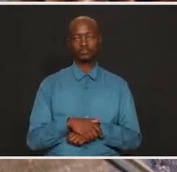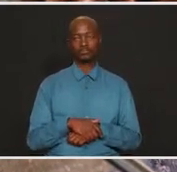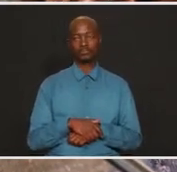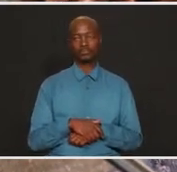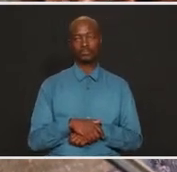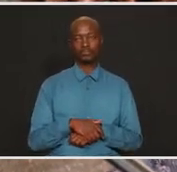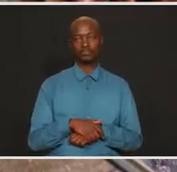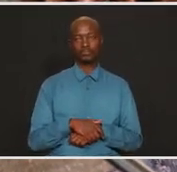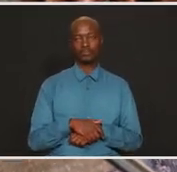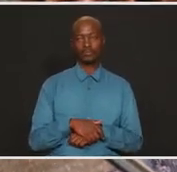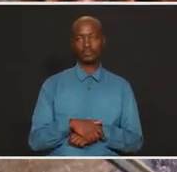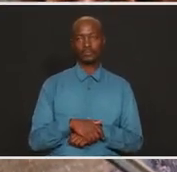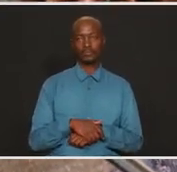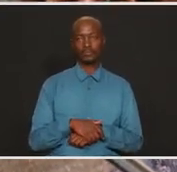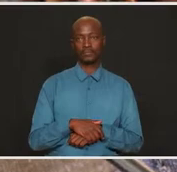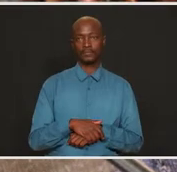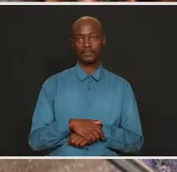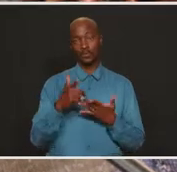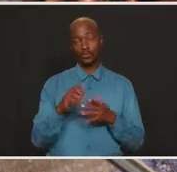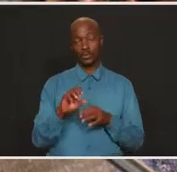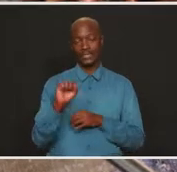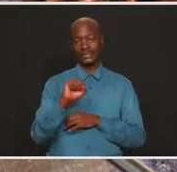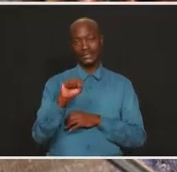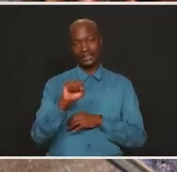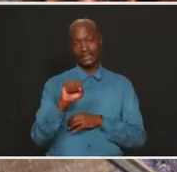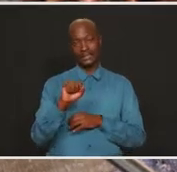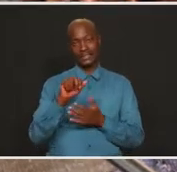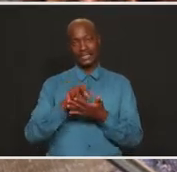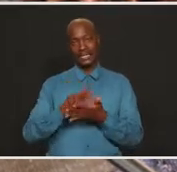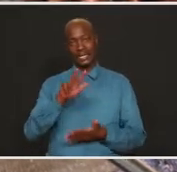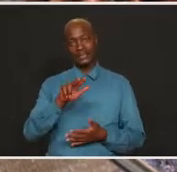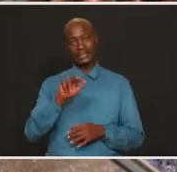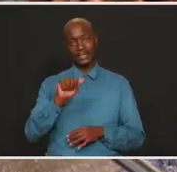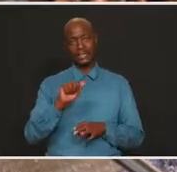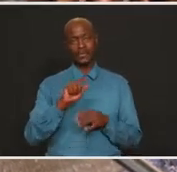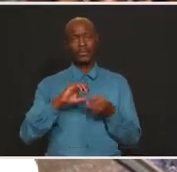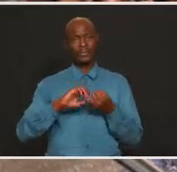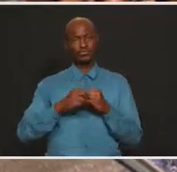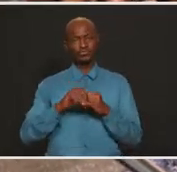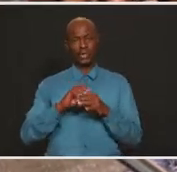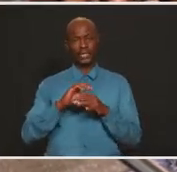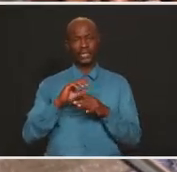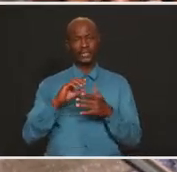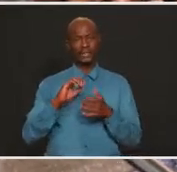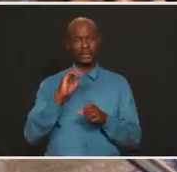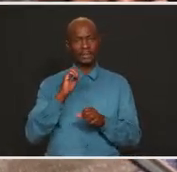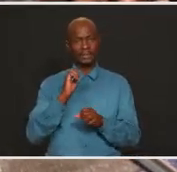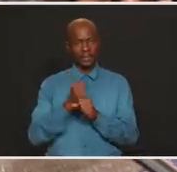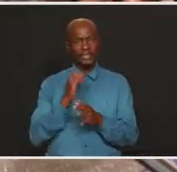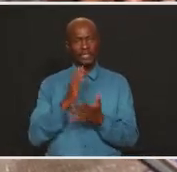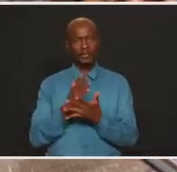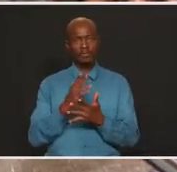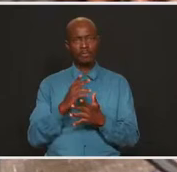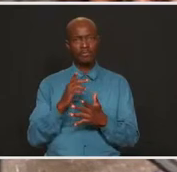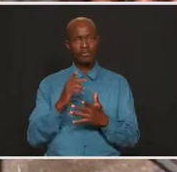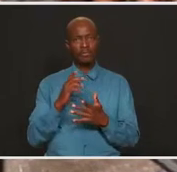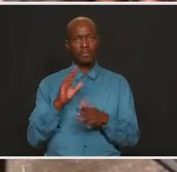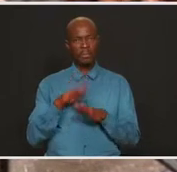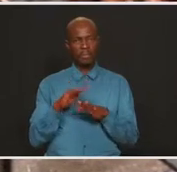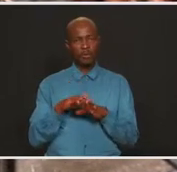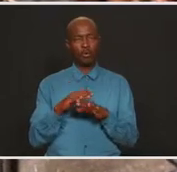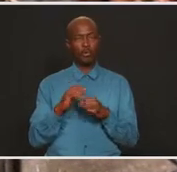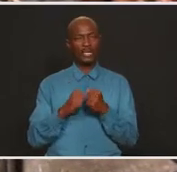section 18a we need to tighten it because it raised the